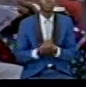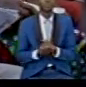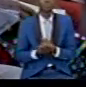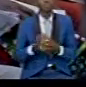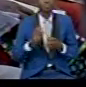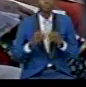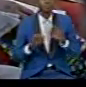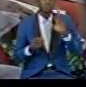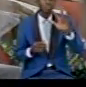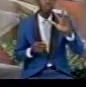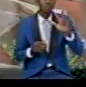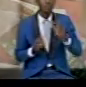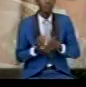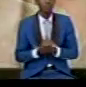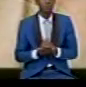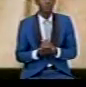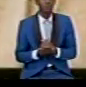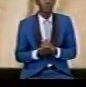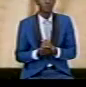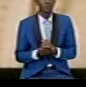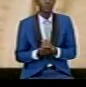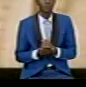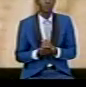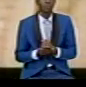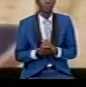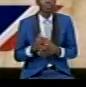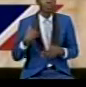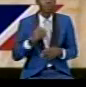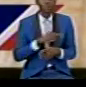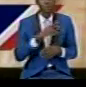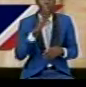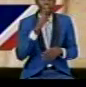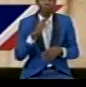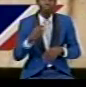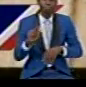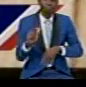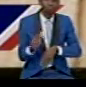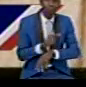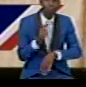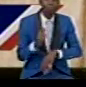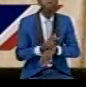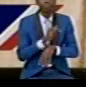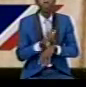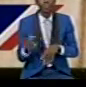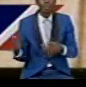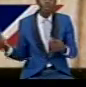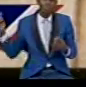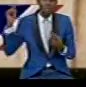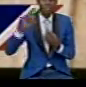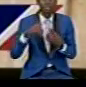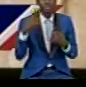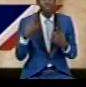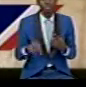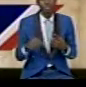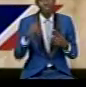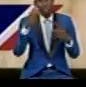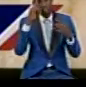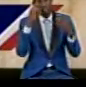Number three here, we're toiling until the faithful be